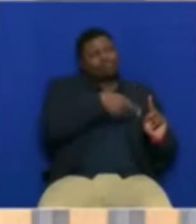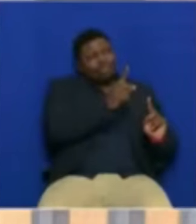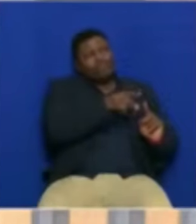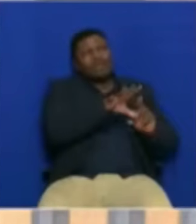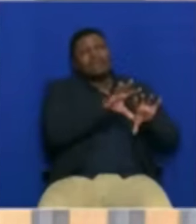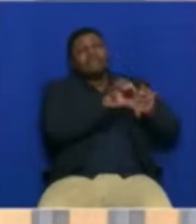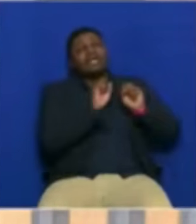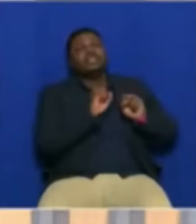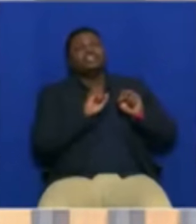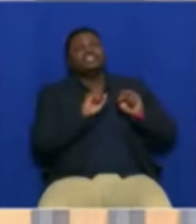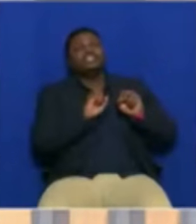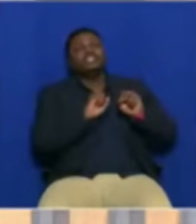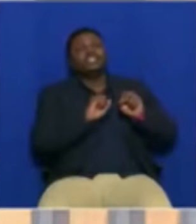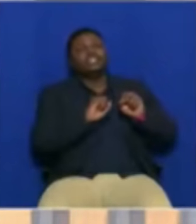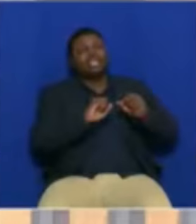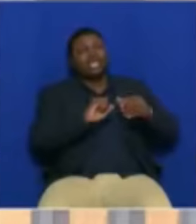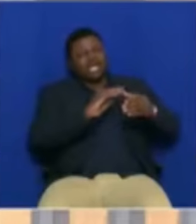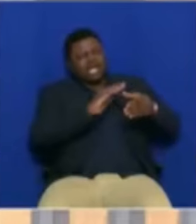the instruction.